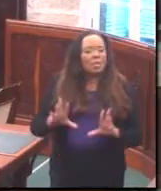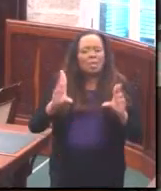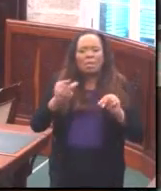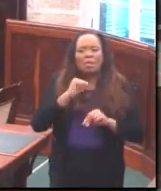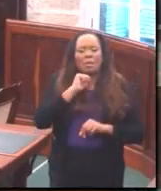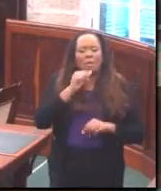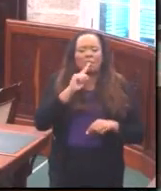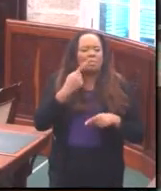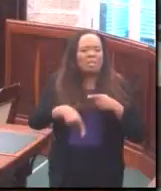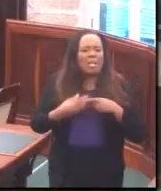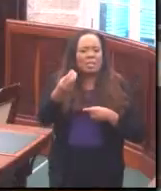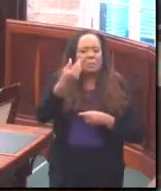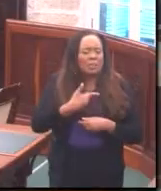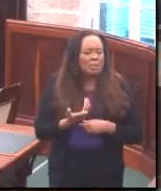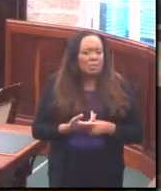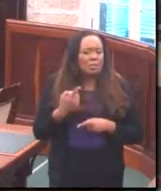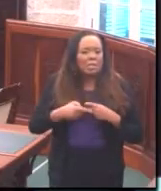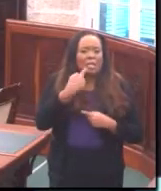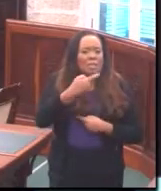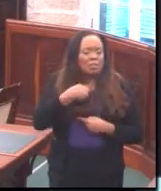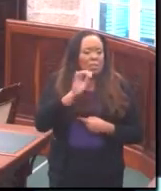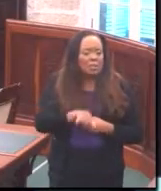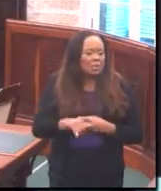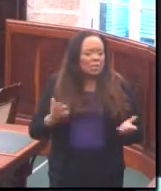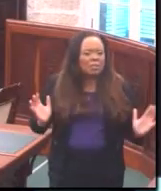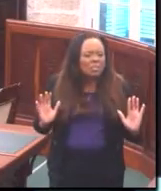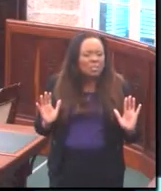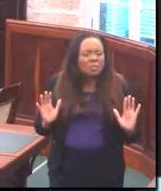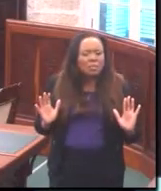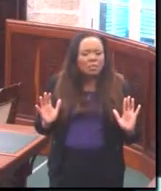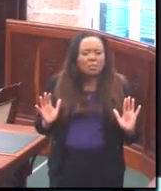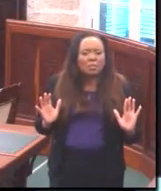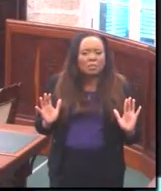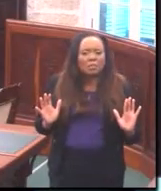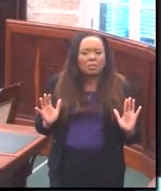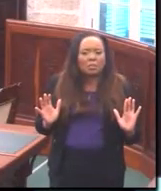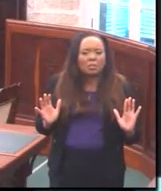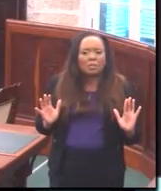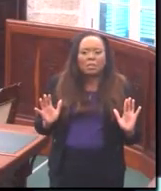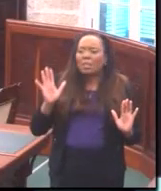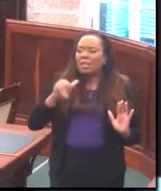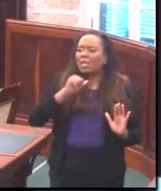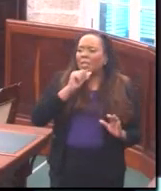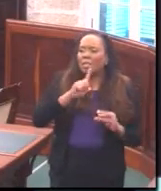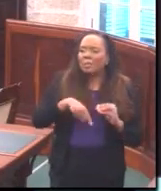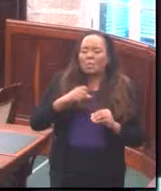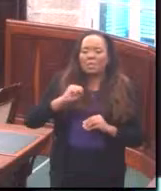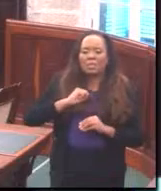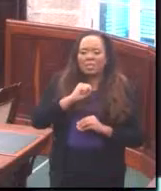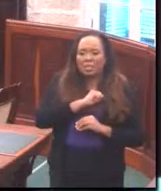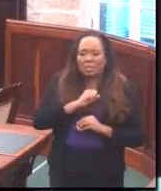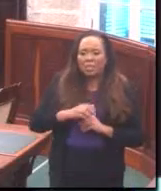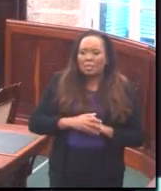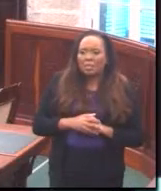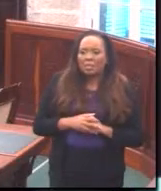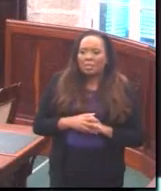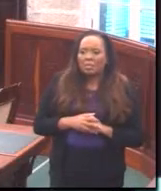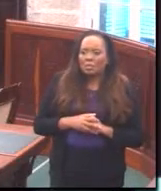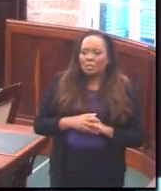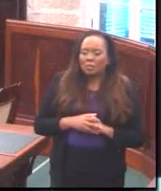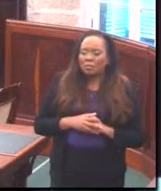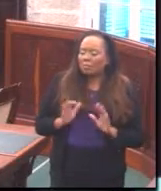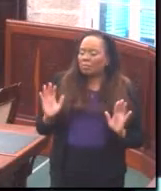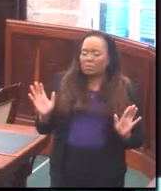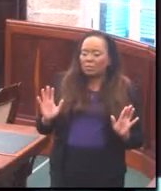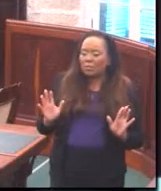member, please. That is not in the amendment from the Senate, sir. Oh, I was dealing with the amendment from the House. But